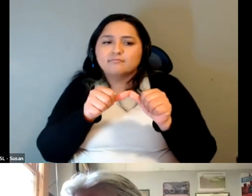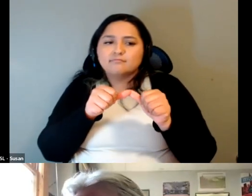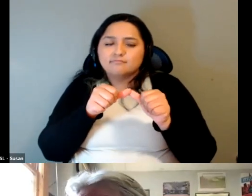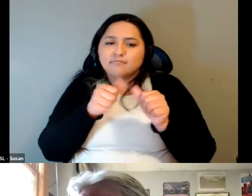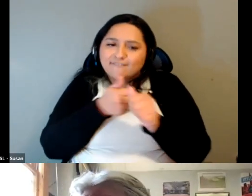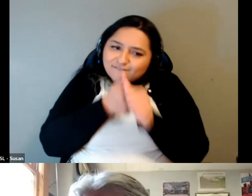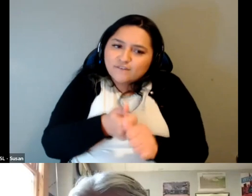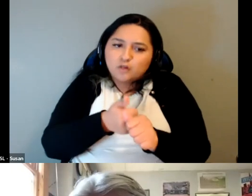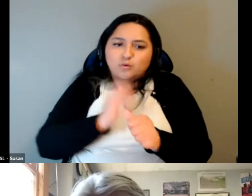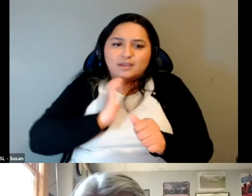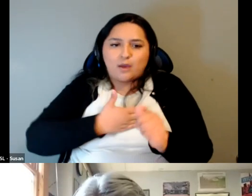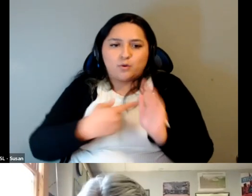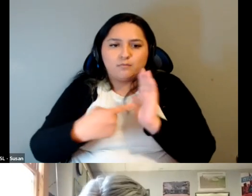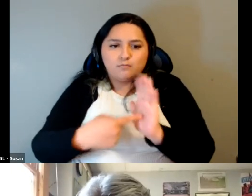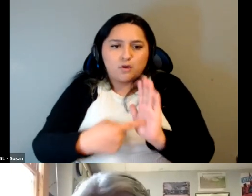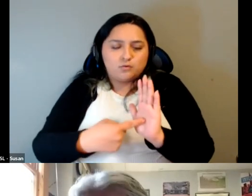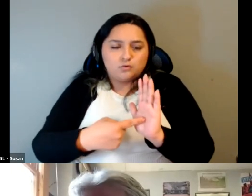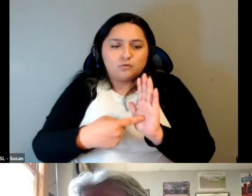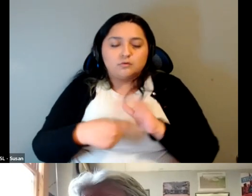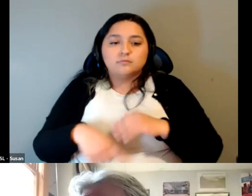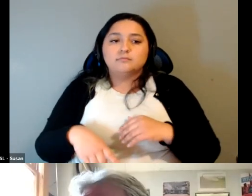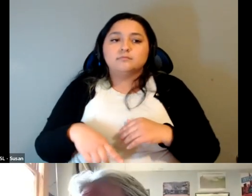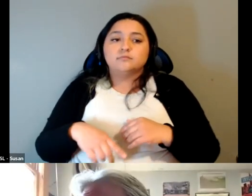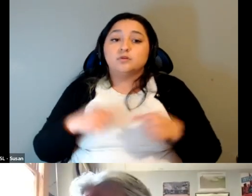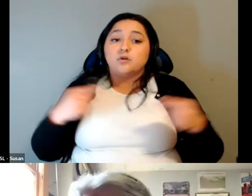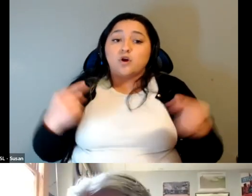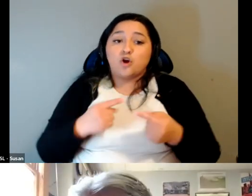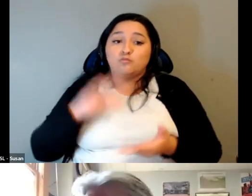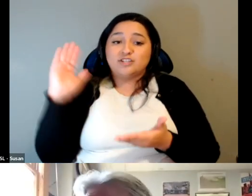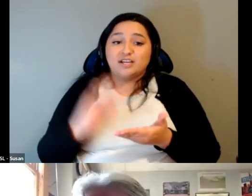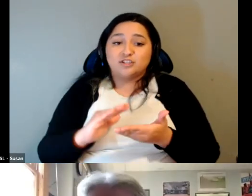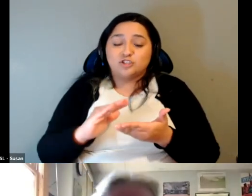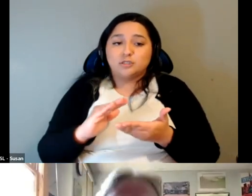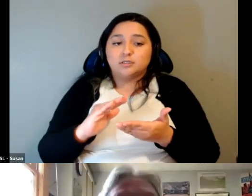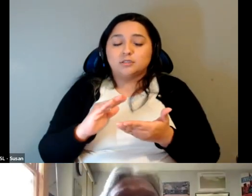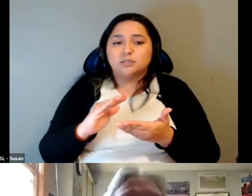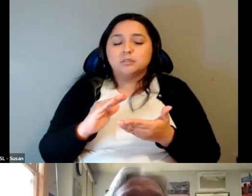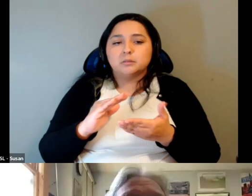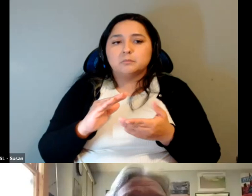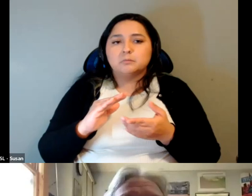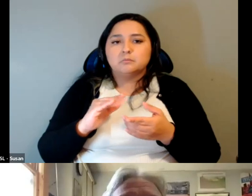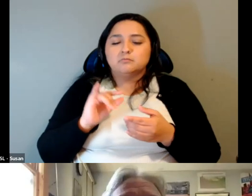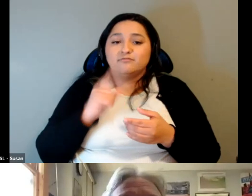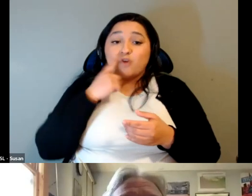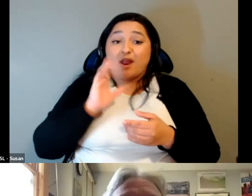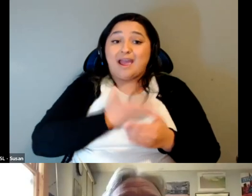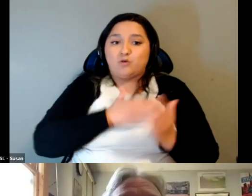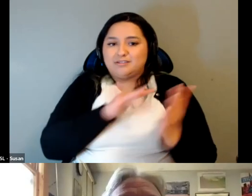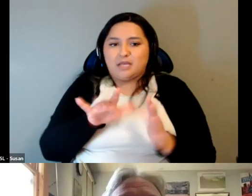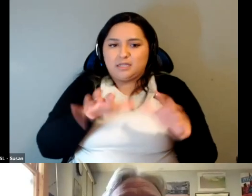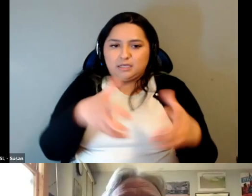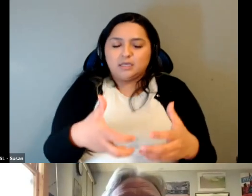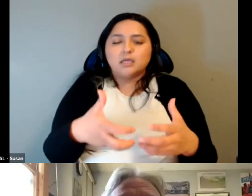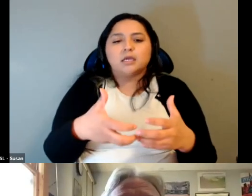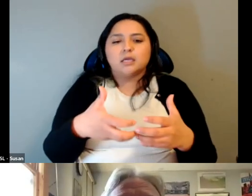the adherence to harm reduction principles was probably greater than you would see if you just like kind of rolled out a